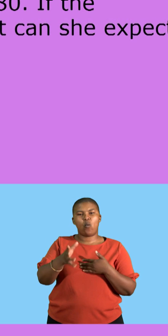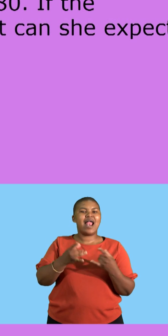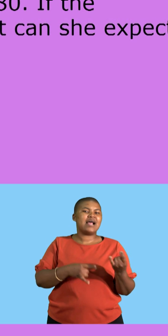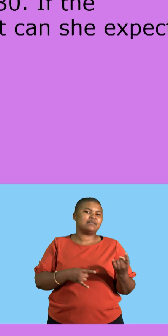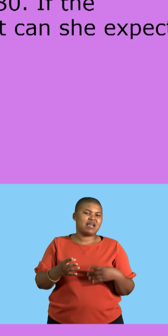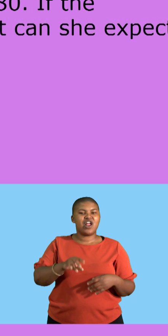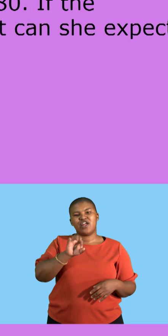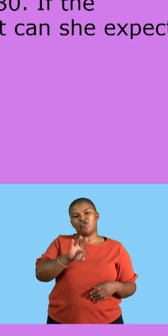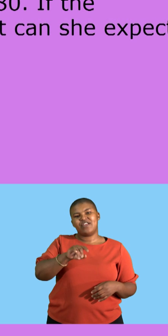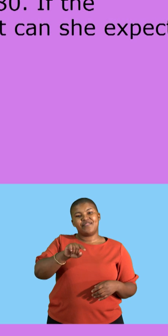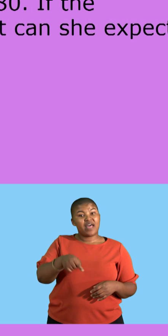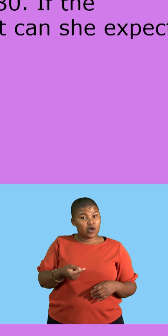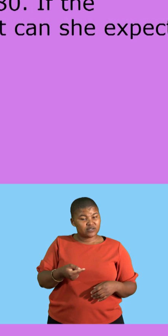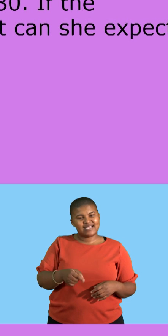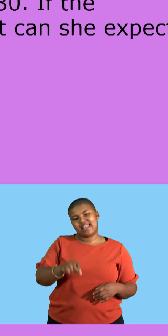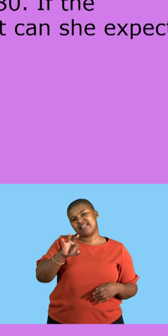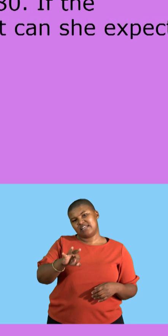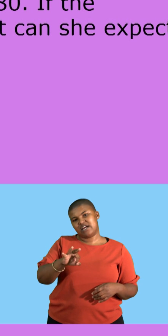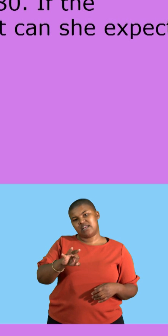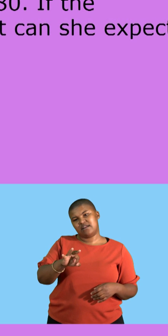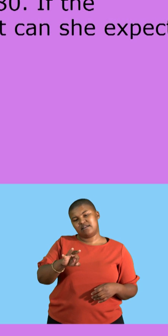she is going to pay